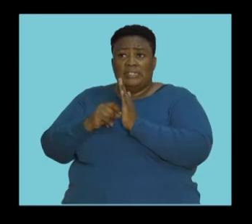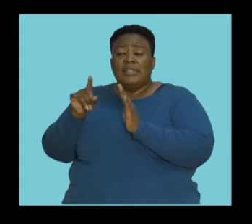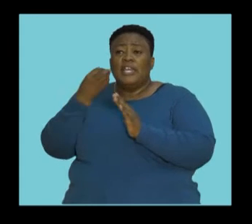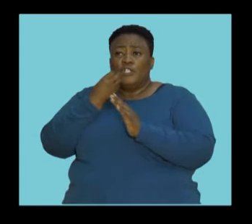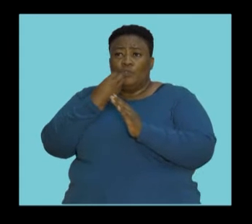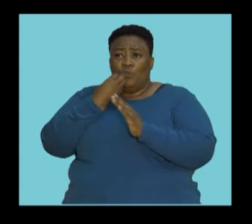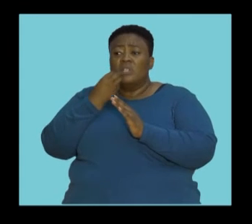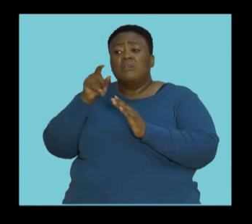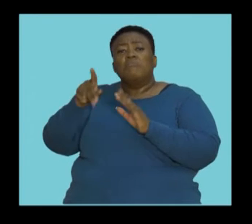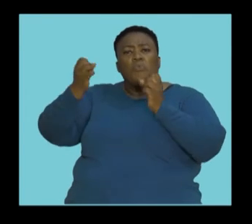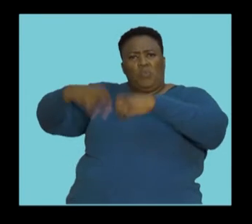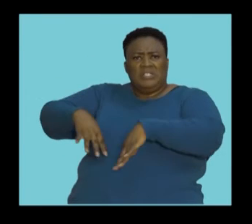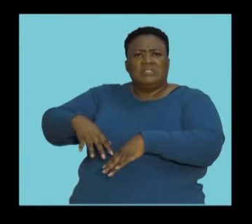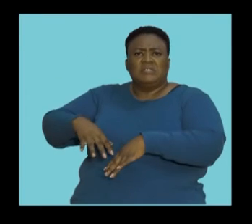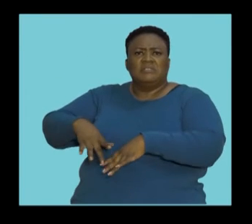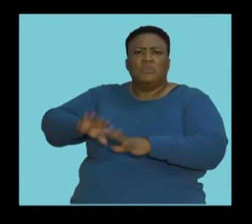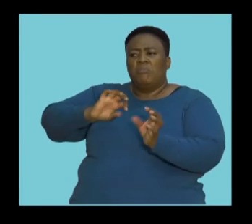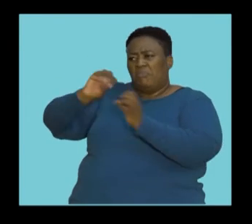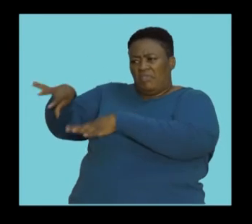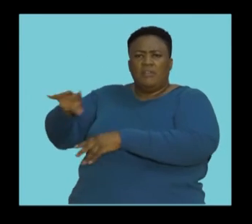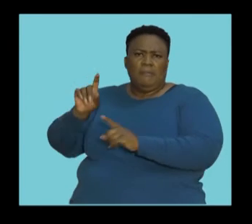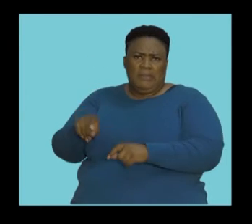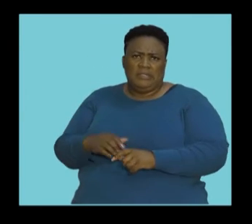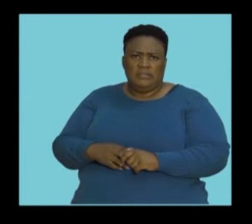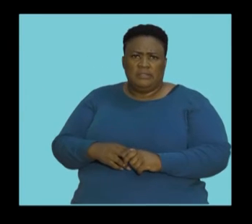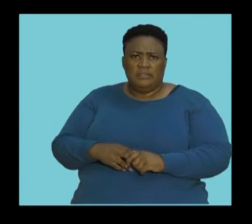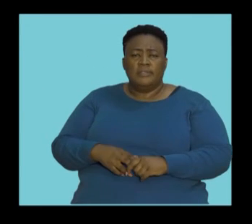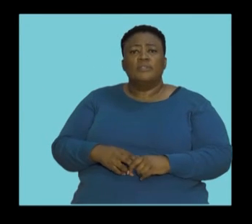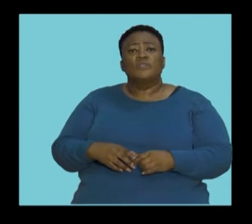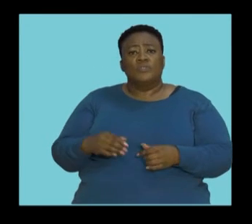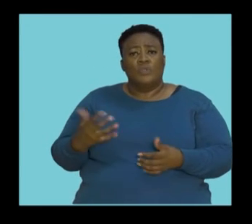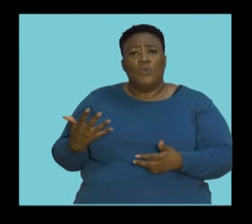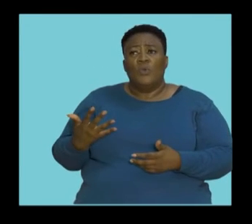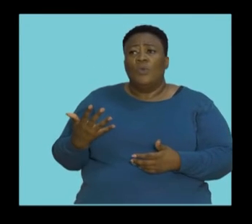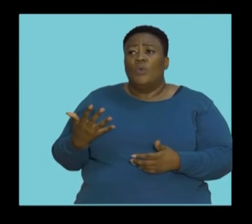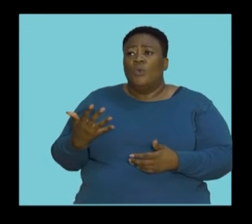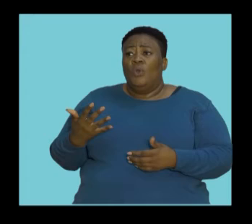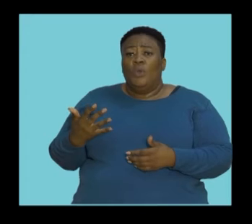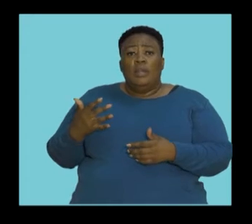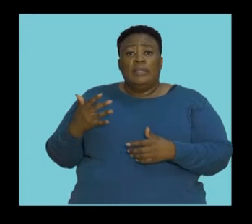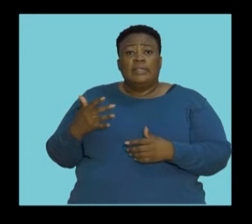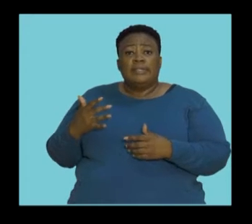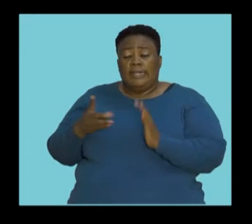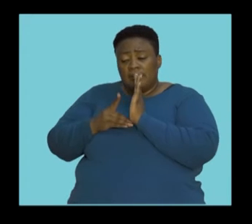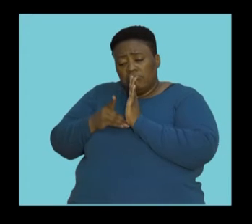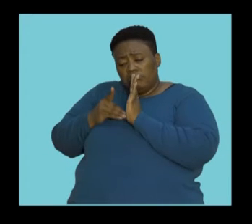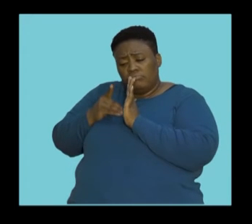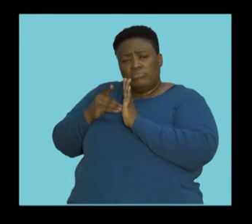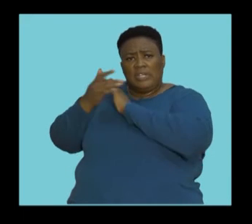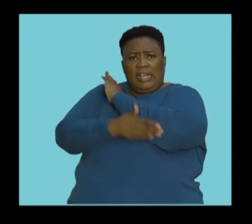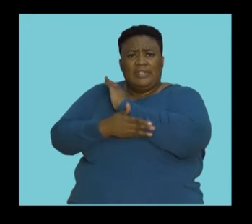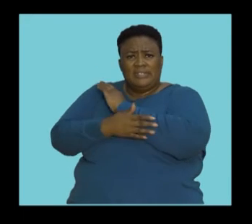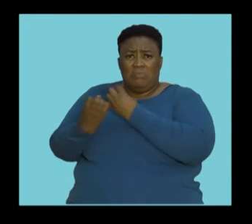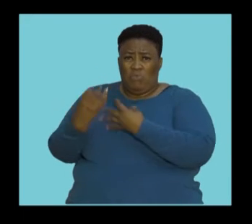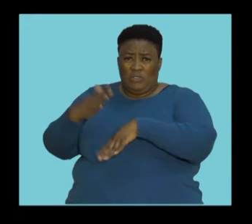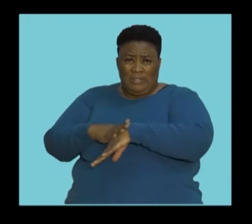the sell-by date, that is regarded as wastage. So that unfortunately or fortunately does not happen when we talk of